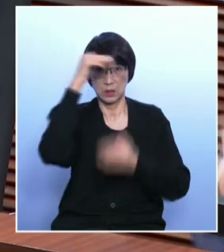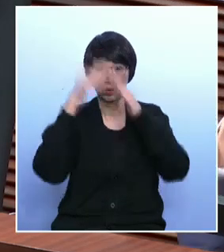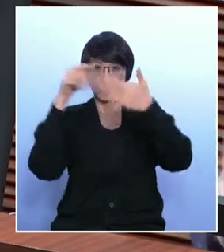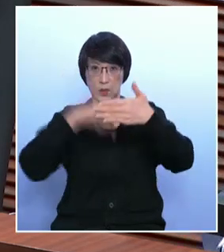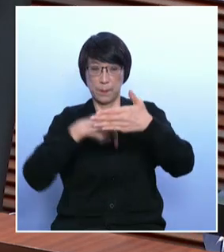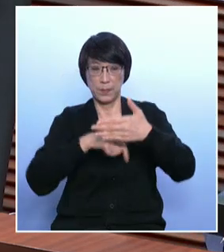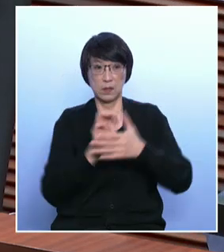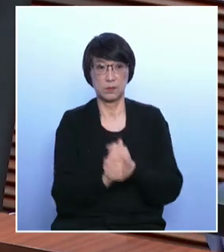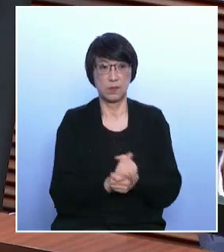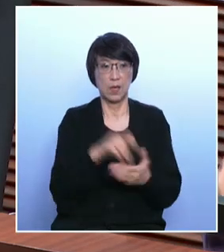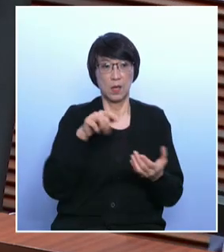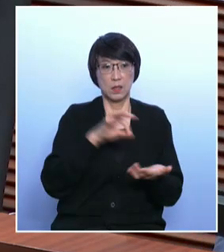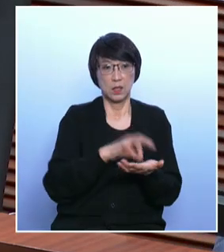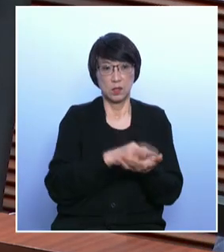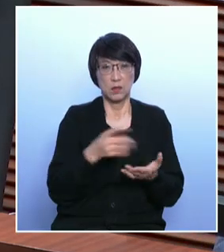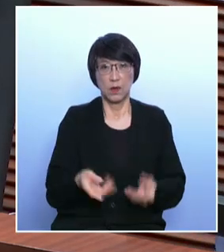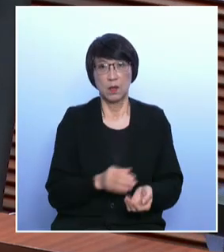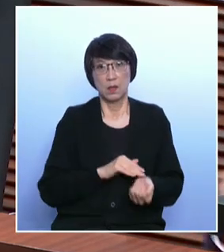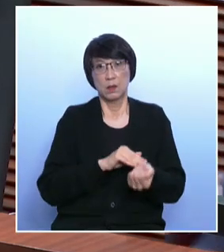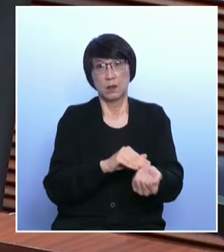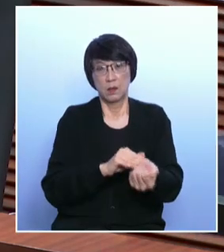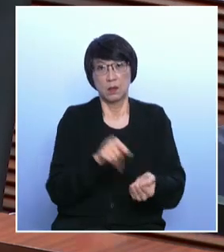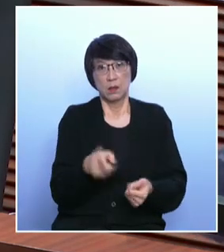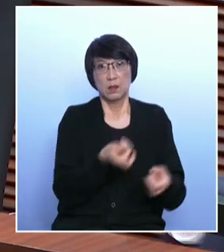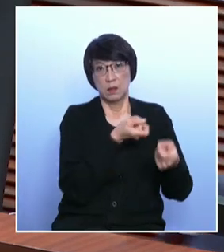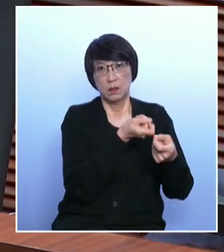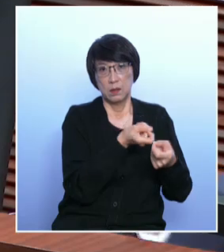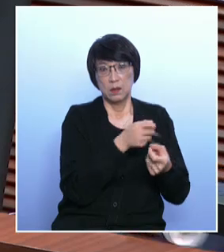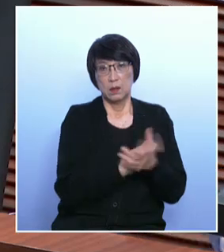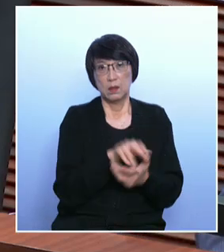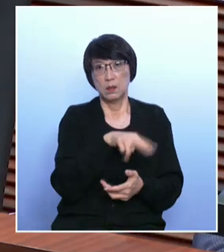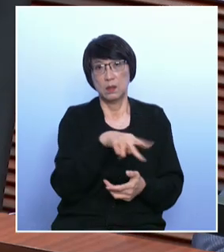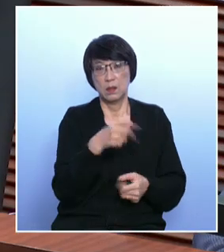Tin, students are residing inside the hospital.